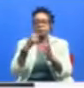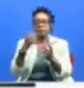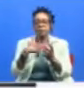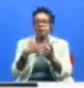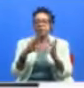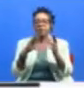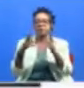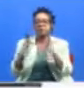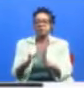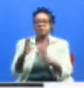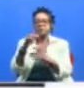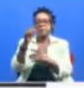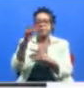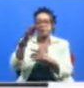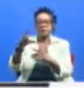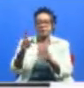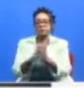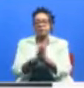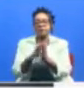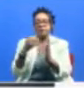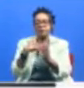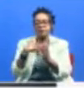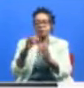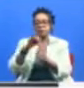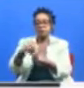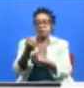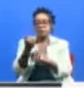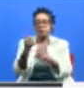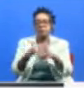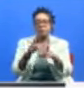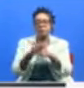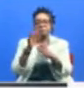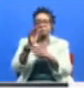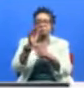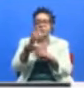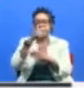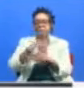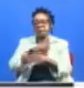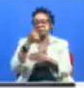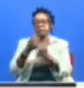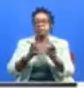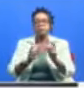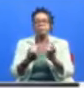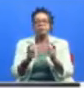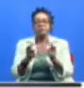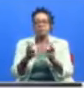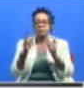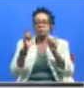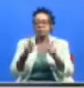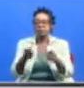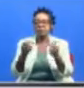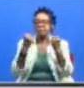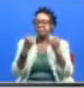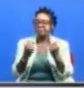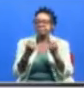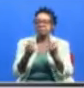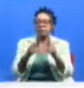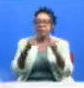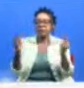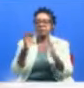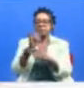Guild and the Kenya Union of Journalists, have called on private media outlets to stand firm against state interference